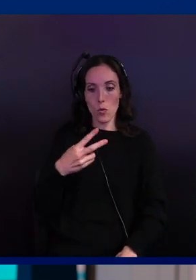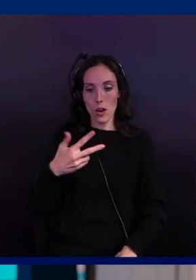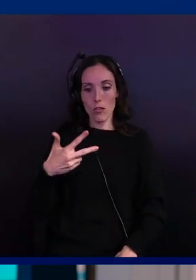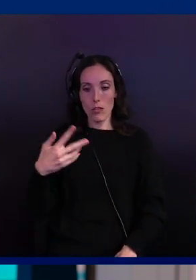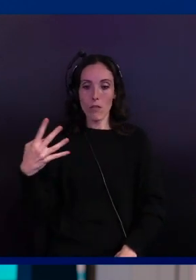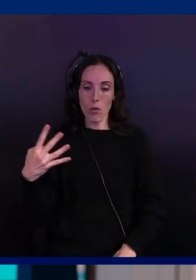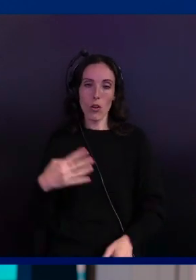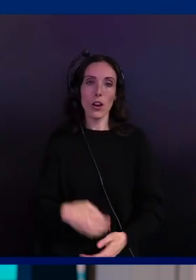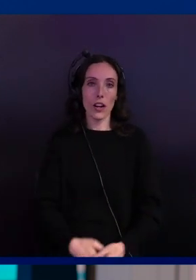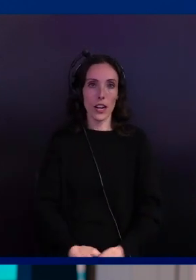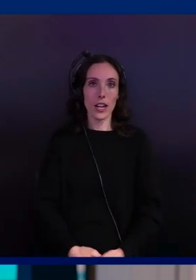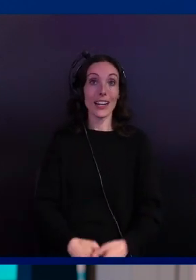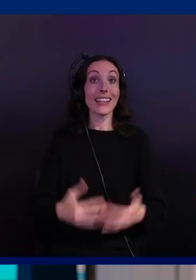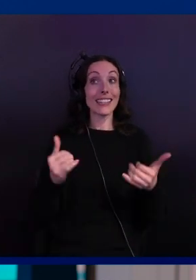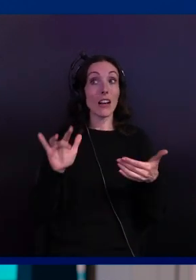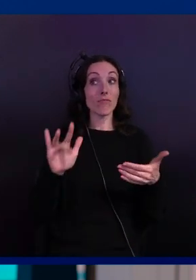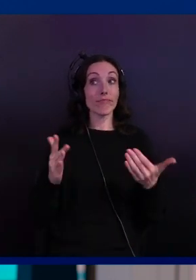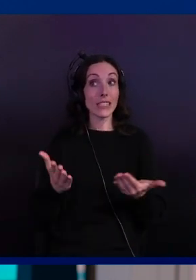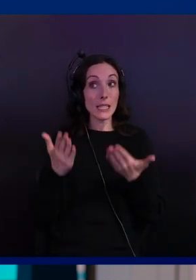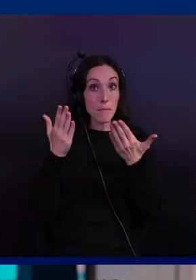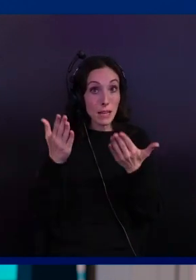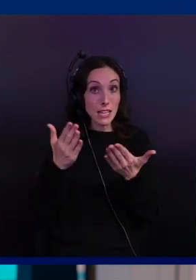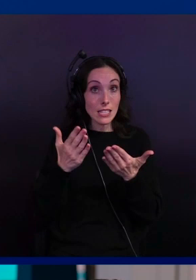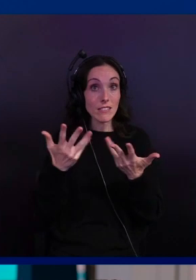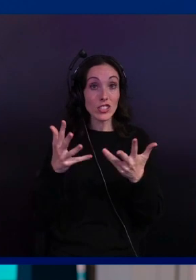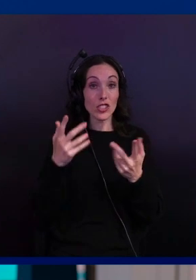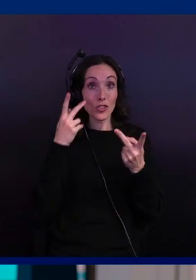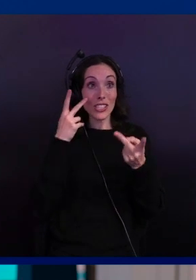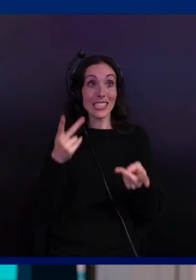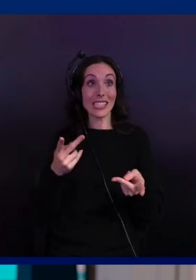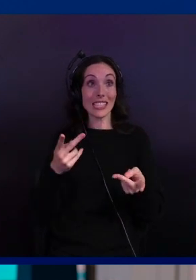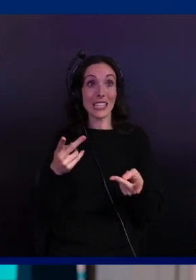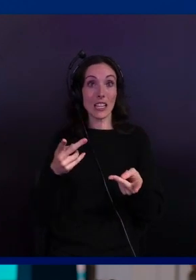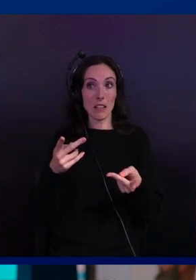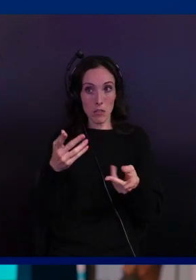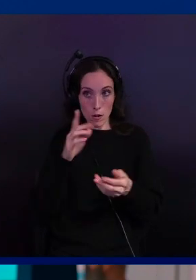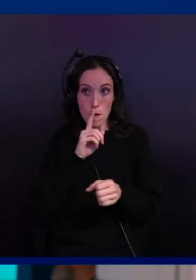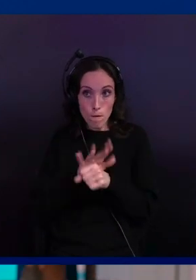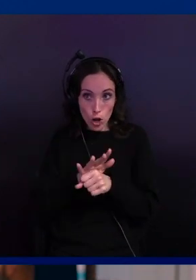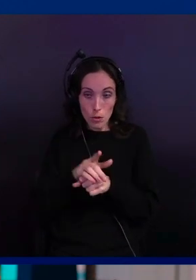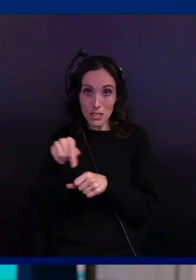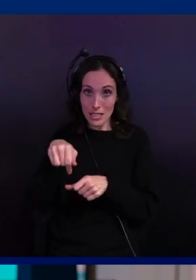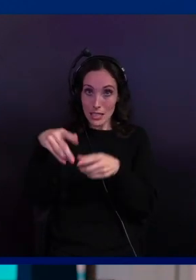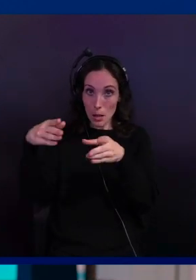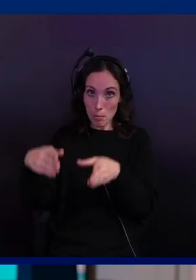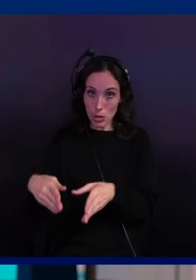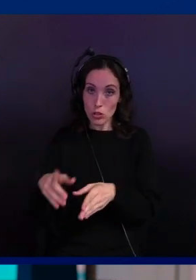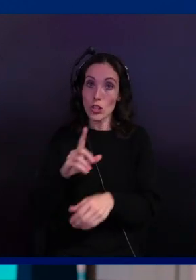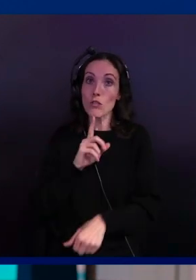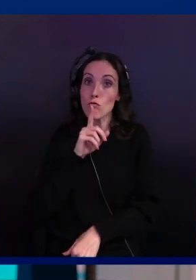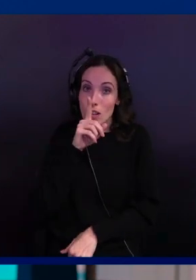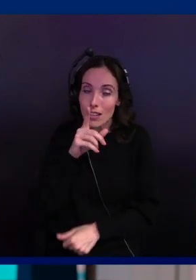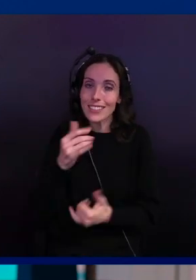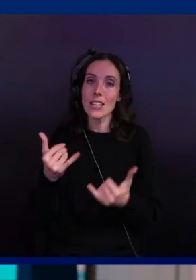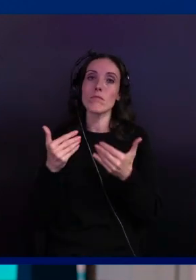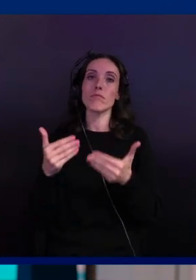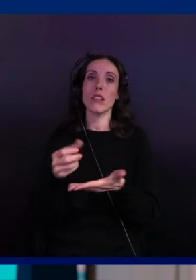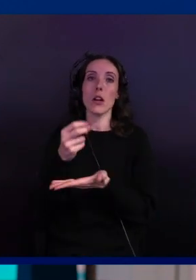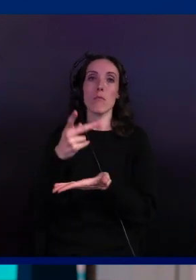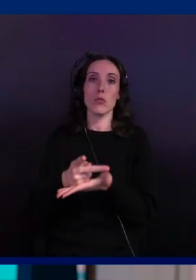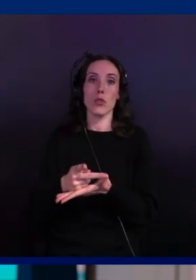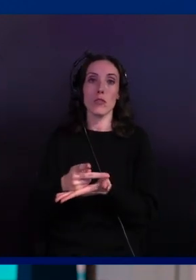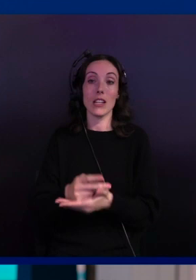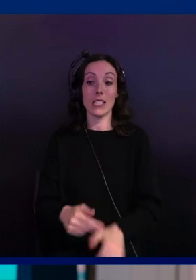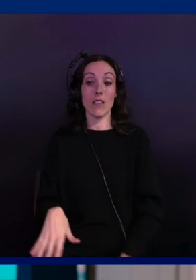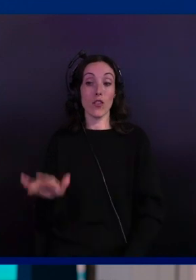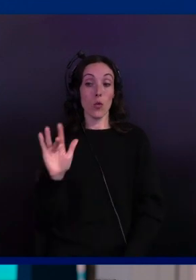2134. And now submit. Now we see this person is really person, and then we are going to approve the registration now. If you click on submit